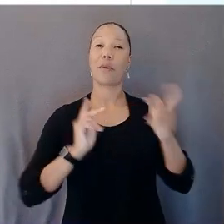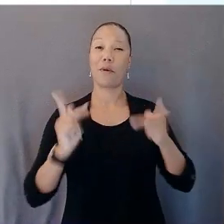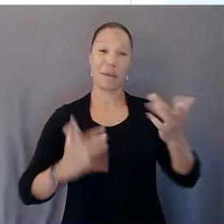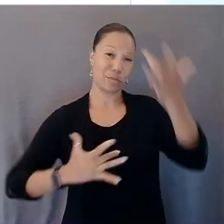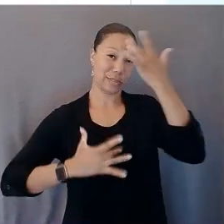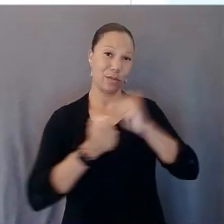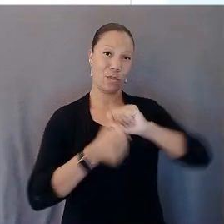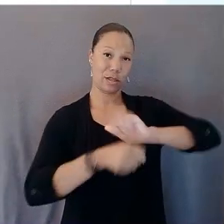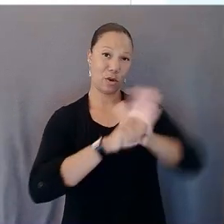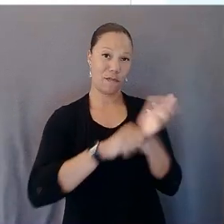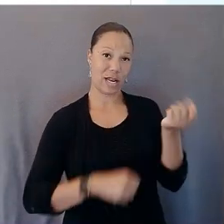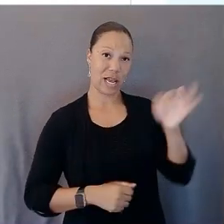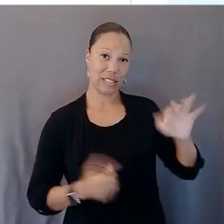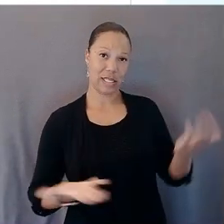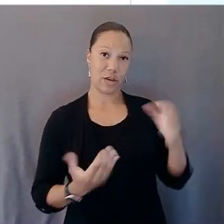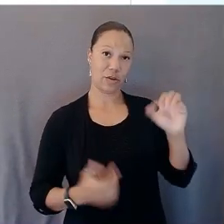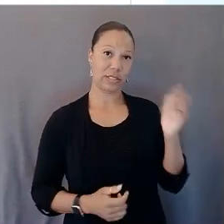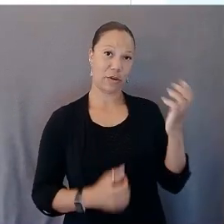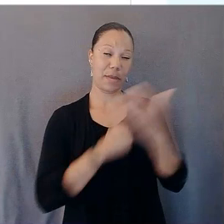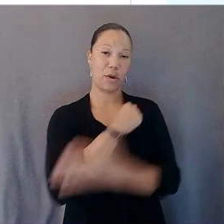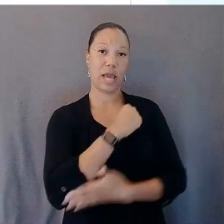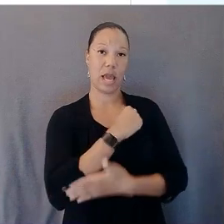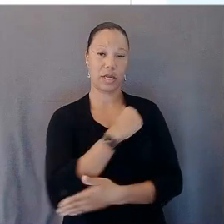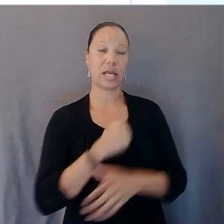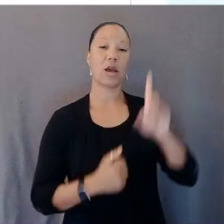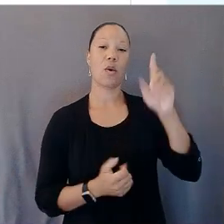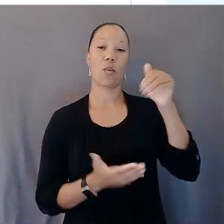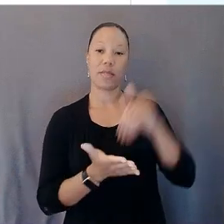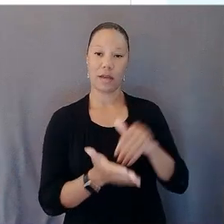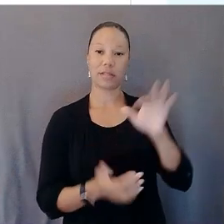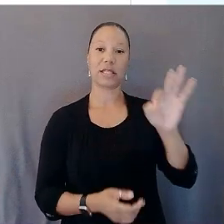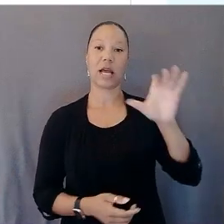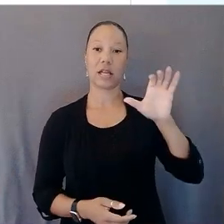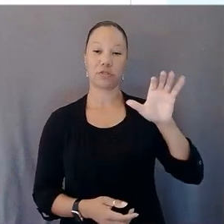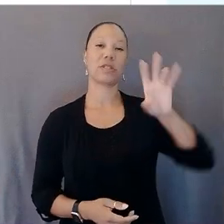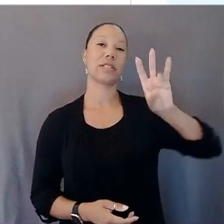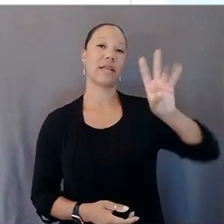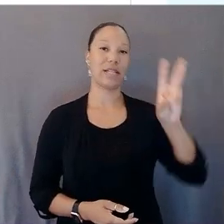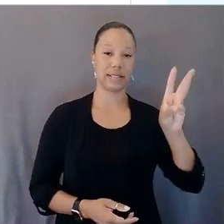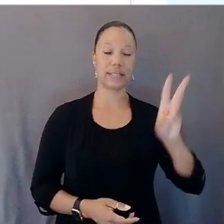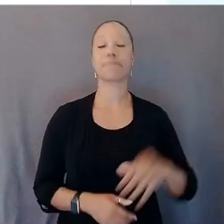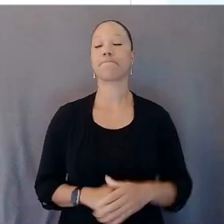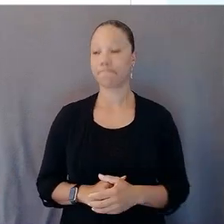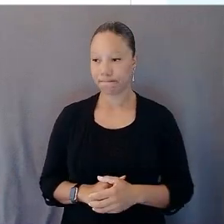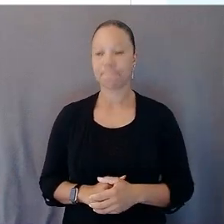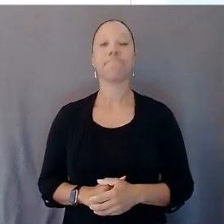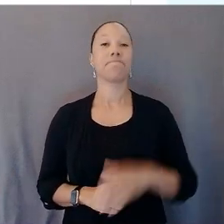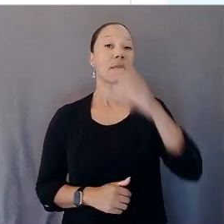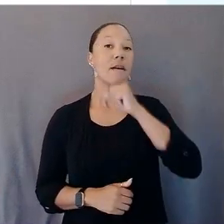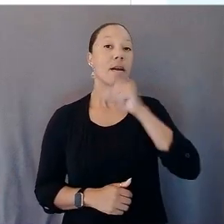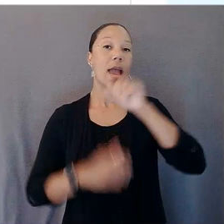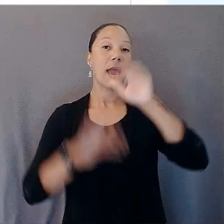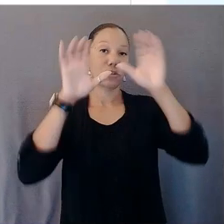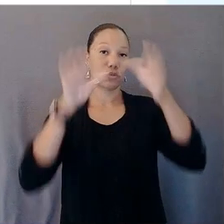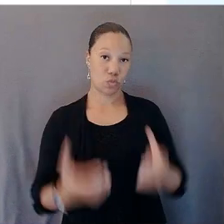COVID-19 cases in Sacramento County is now at 1,976. By age group,